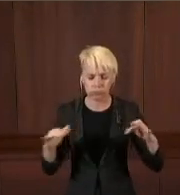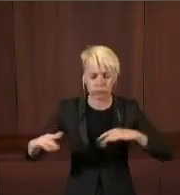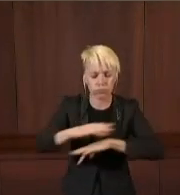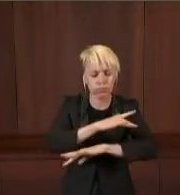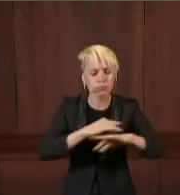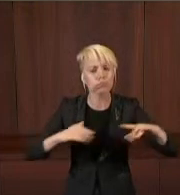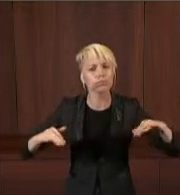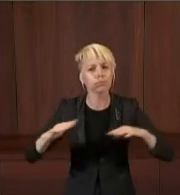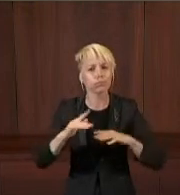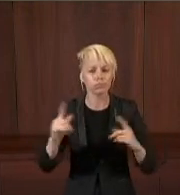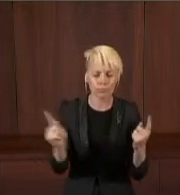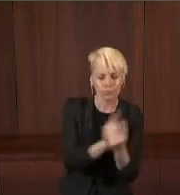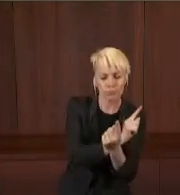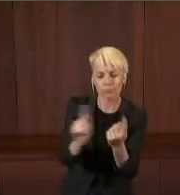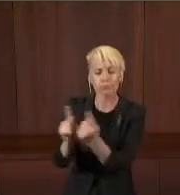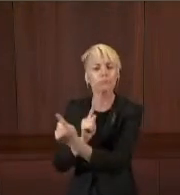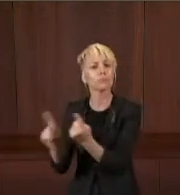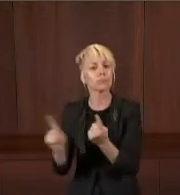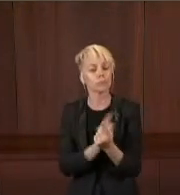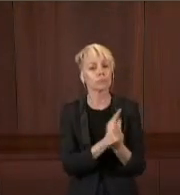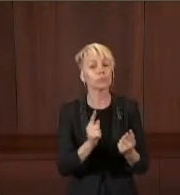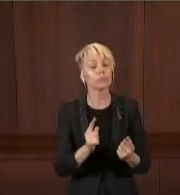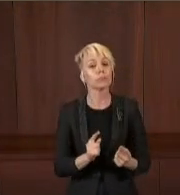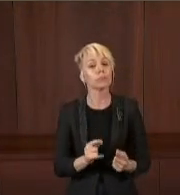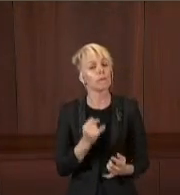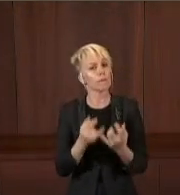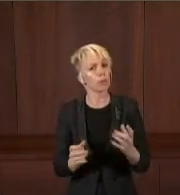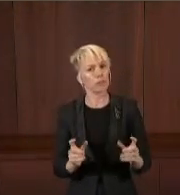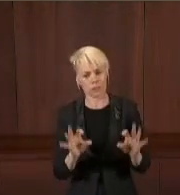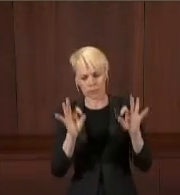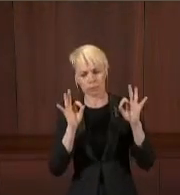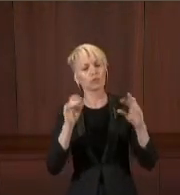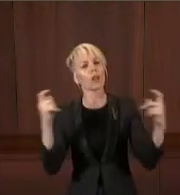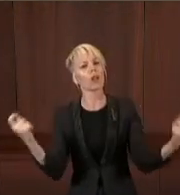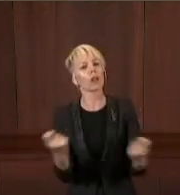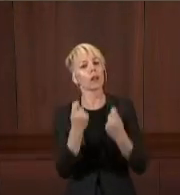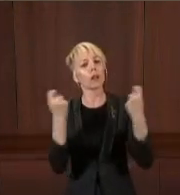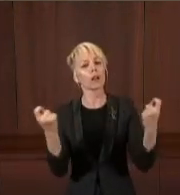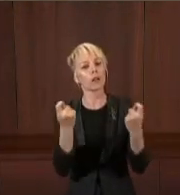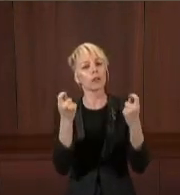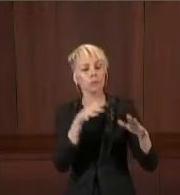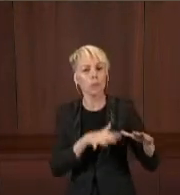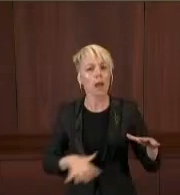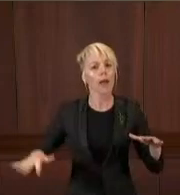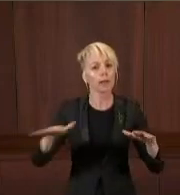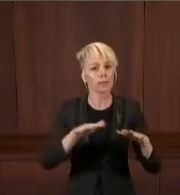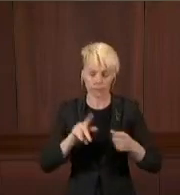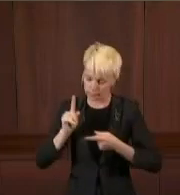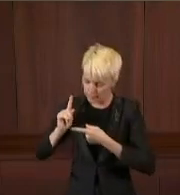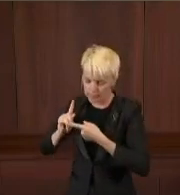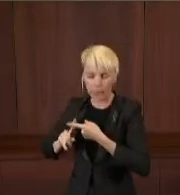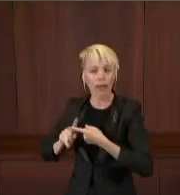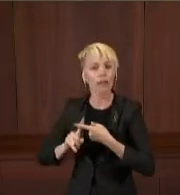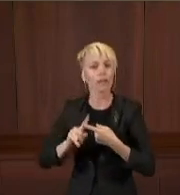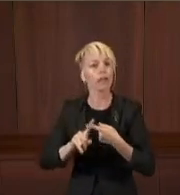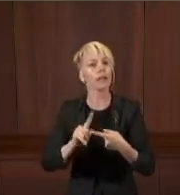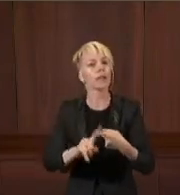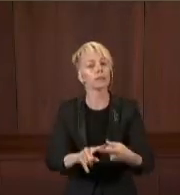of the Indigenous people. It was also an important ceremonial site, and so it remains